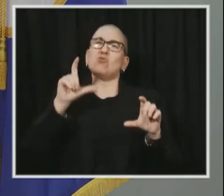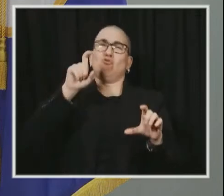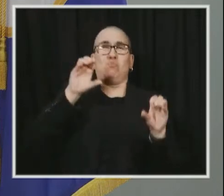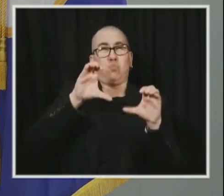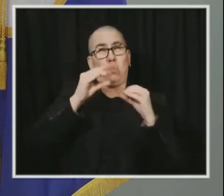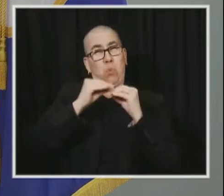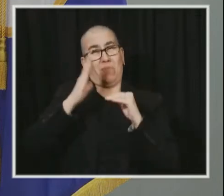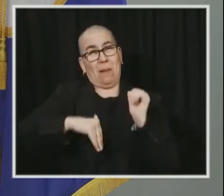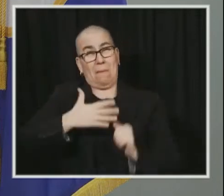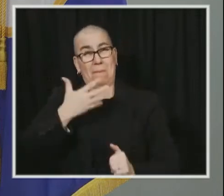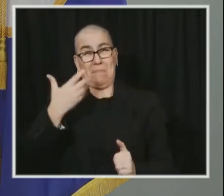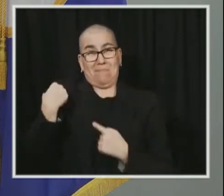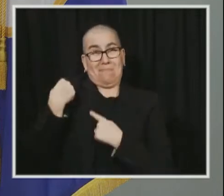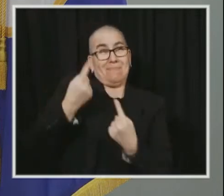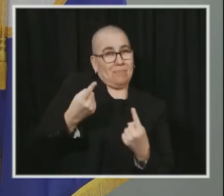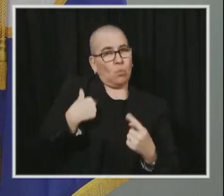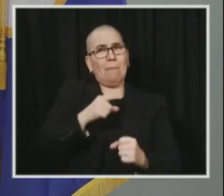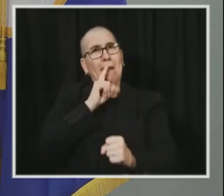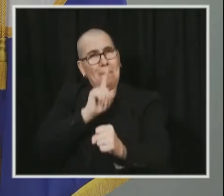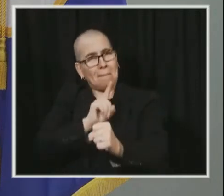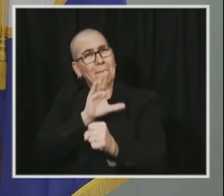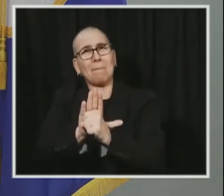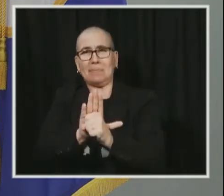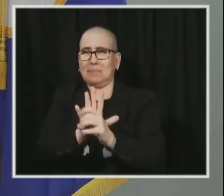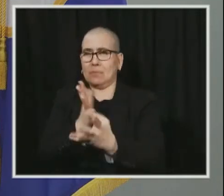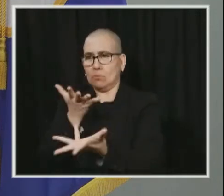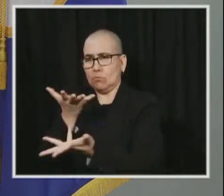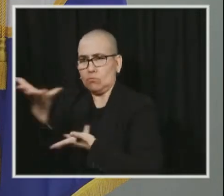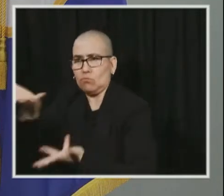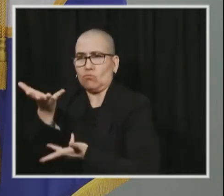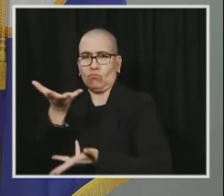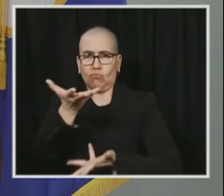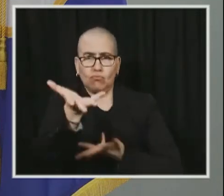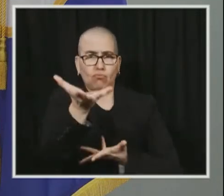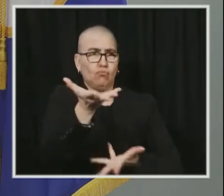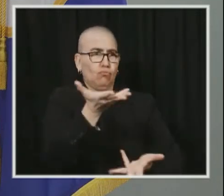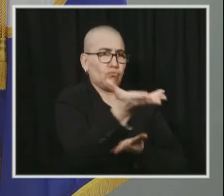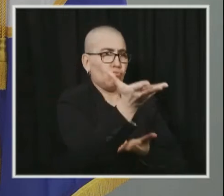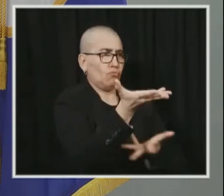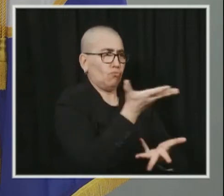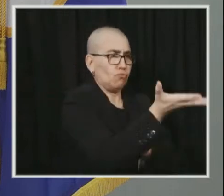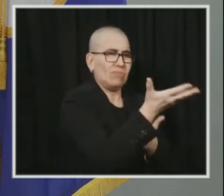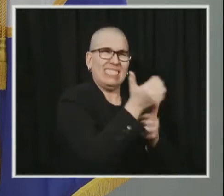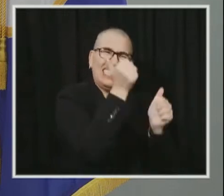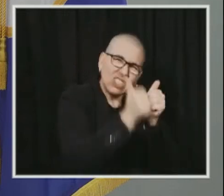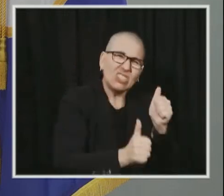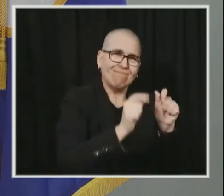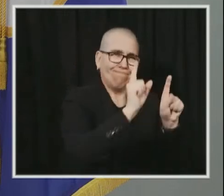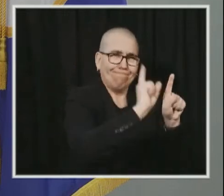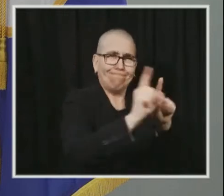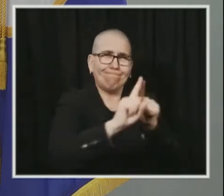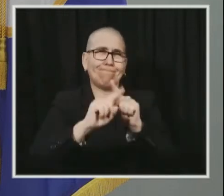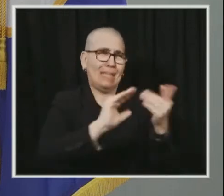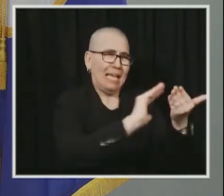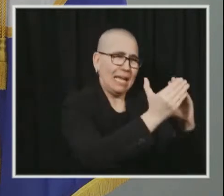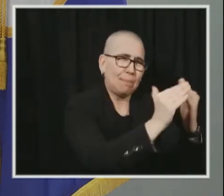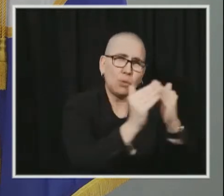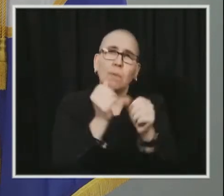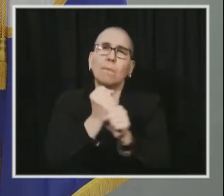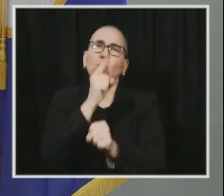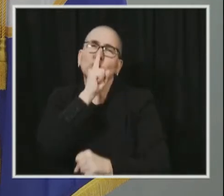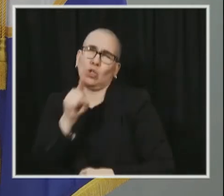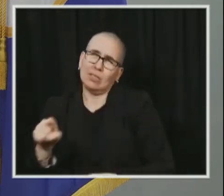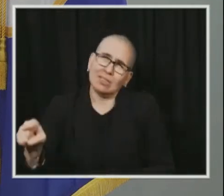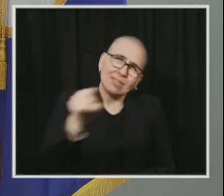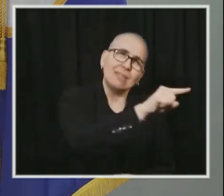are committed to working directly with our partners and with communities that we serve to ensure a safe and equitable